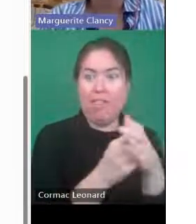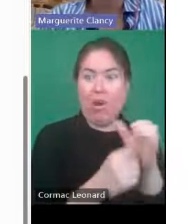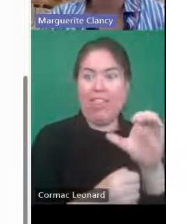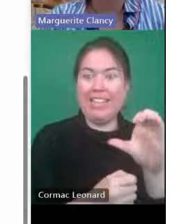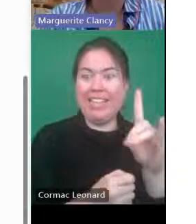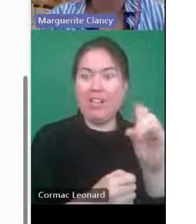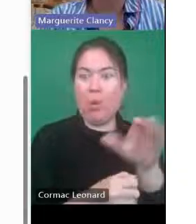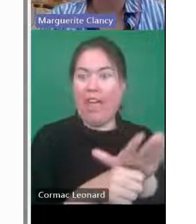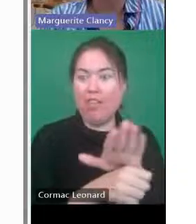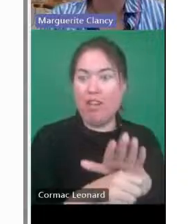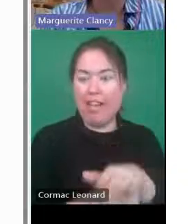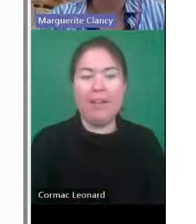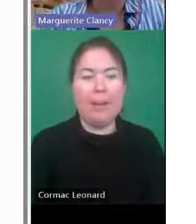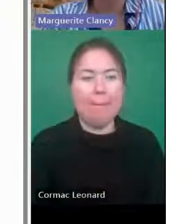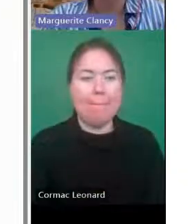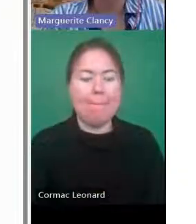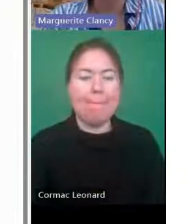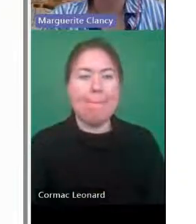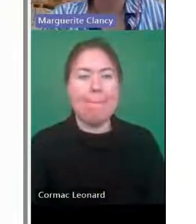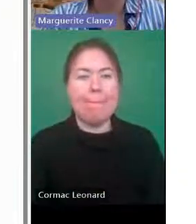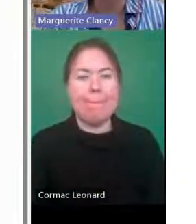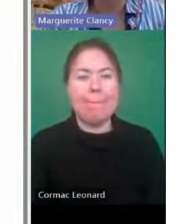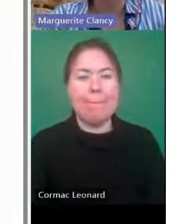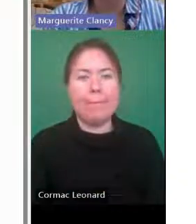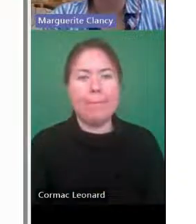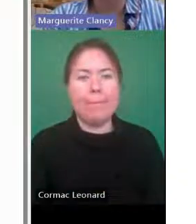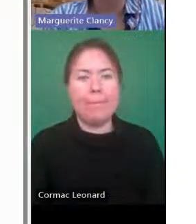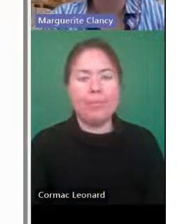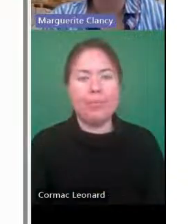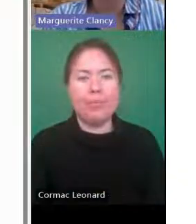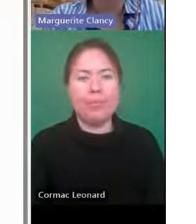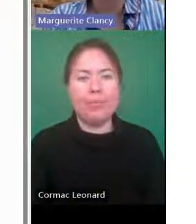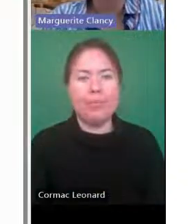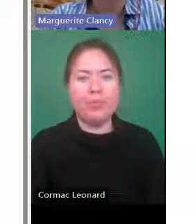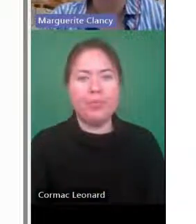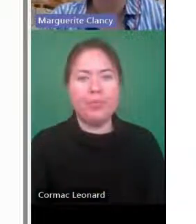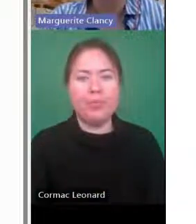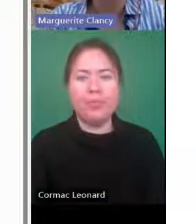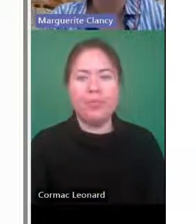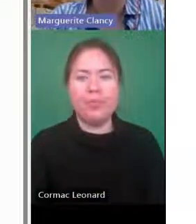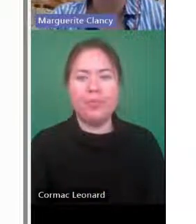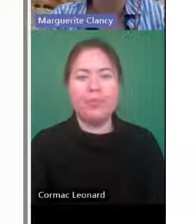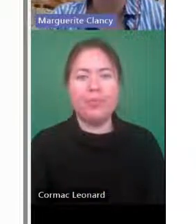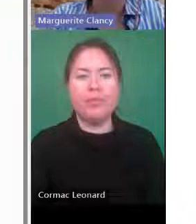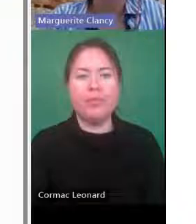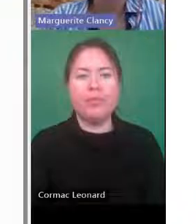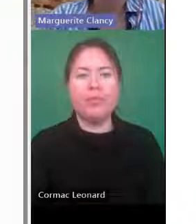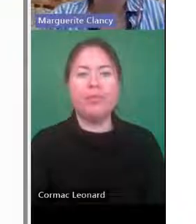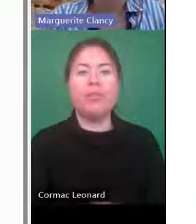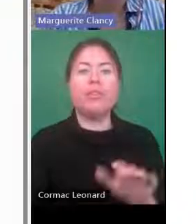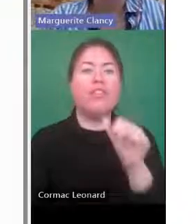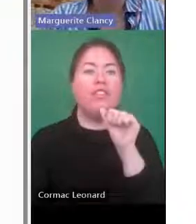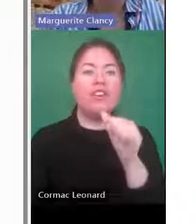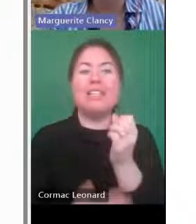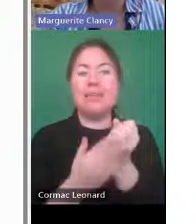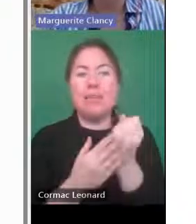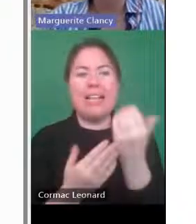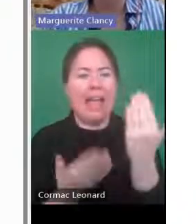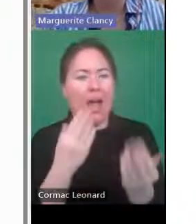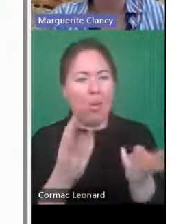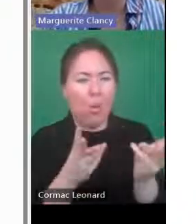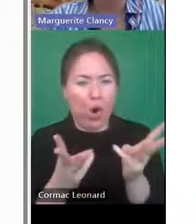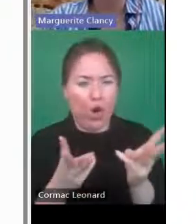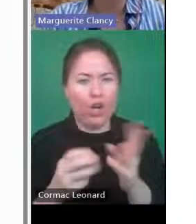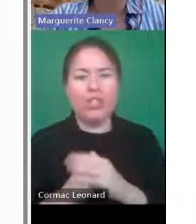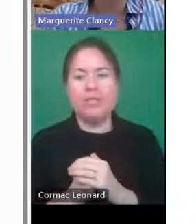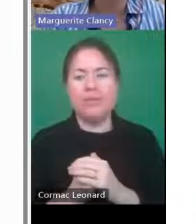So if I select CHO 4, the first details I'm given is how the portal works. So you're asked